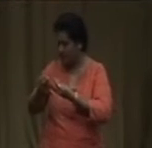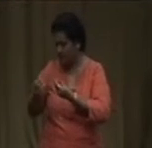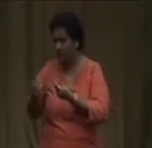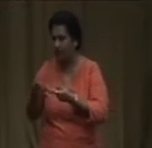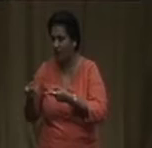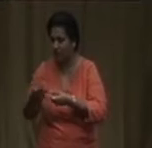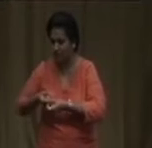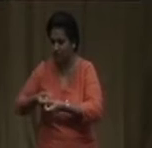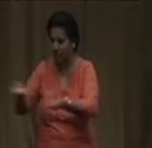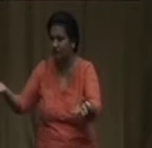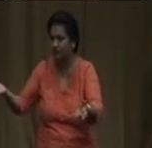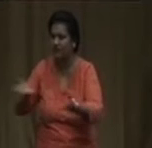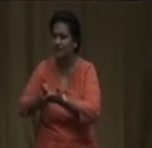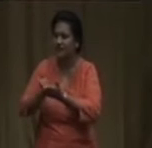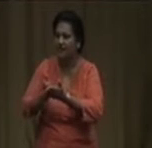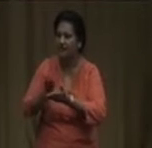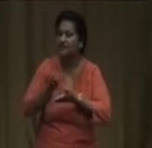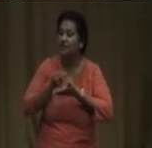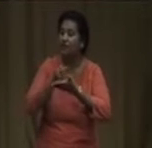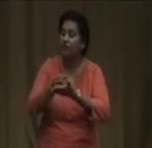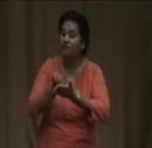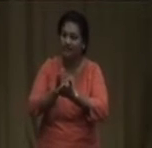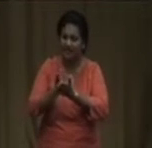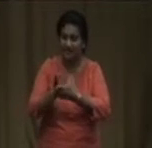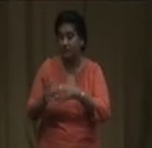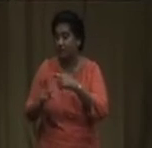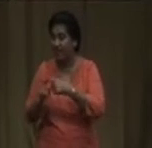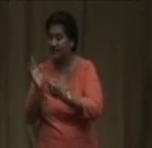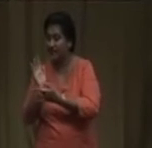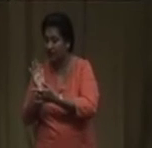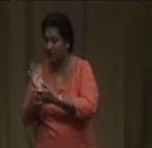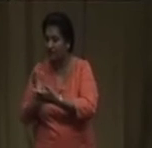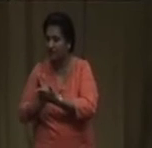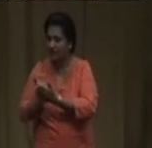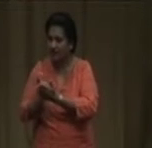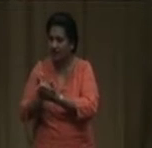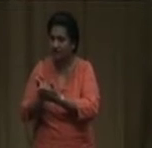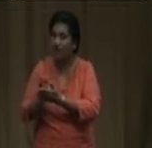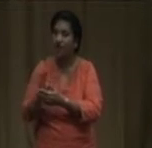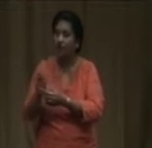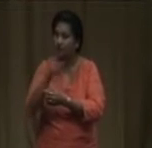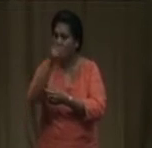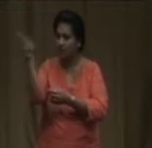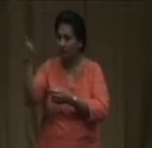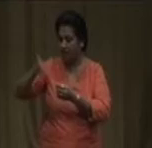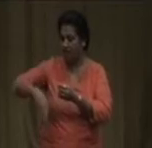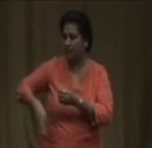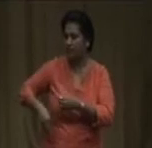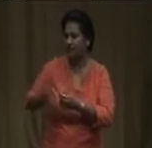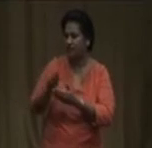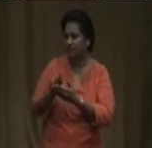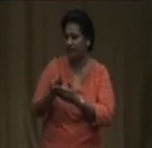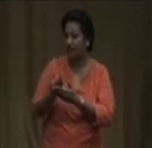software. Our support services and technology services, which are shared through the membership fees, are also offered to the learner